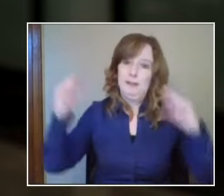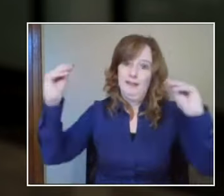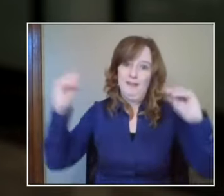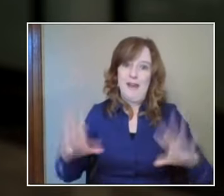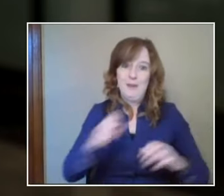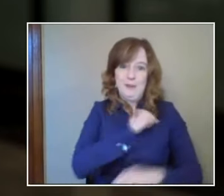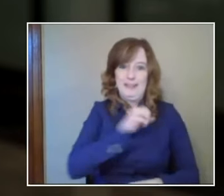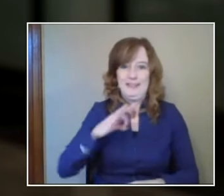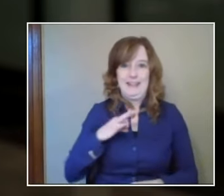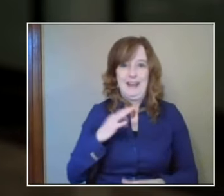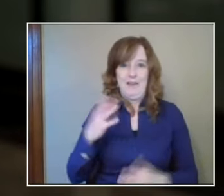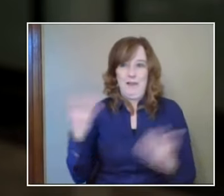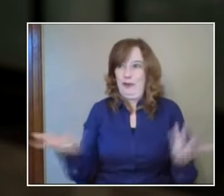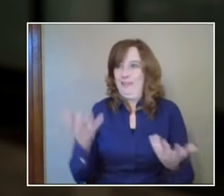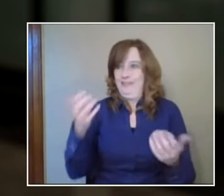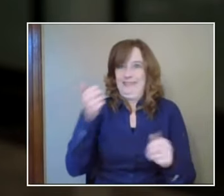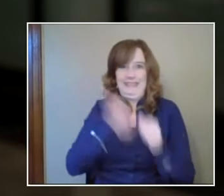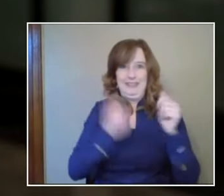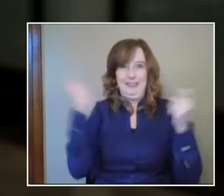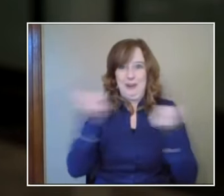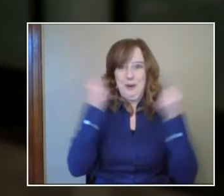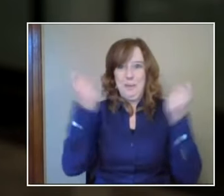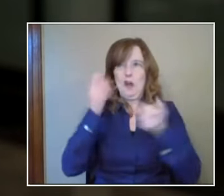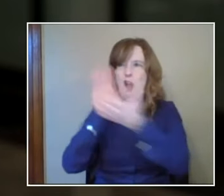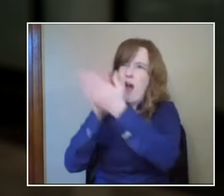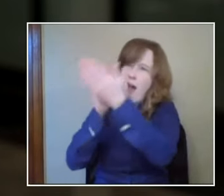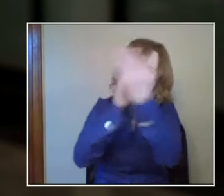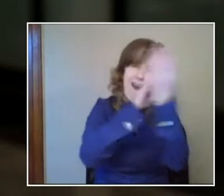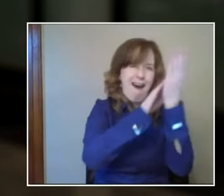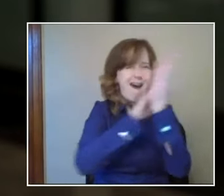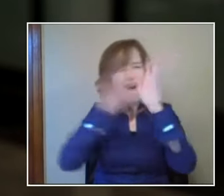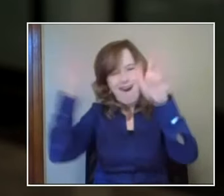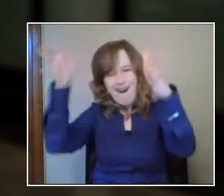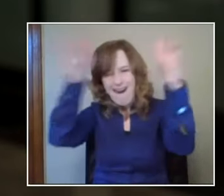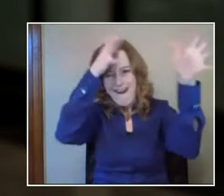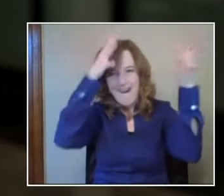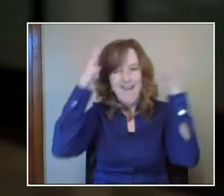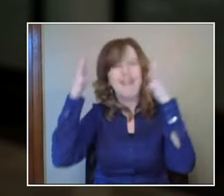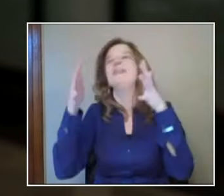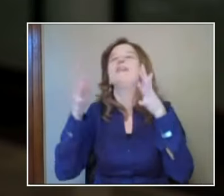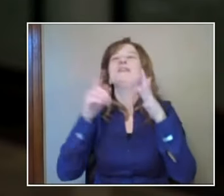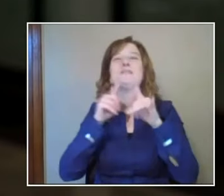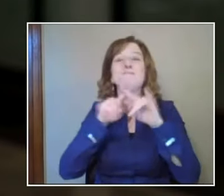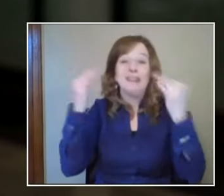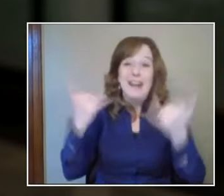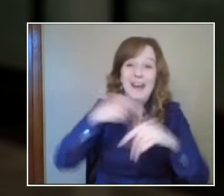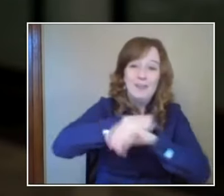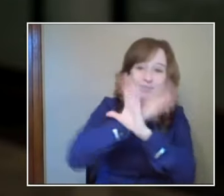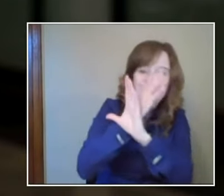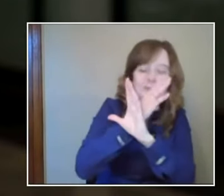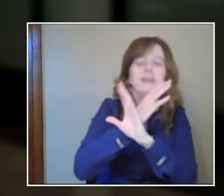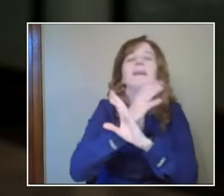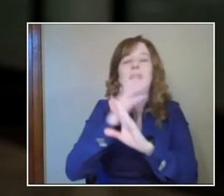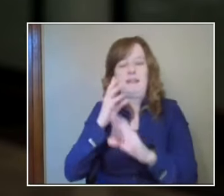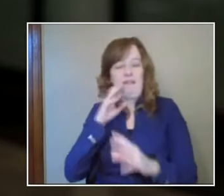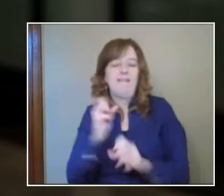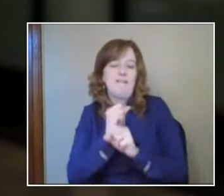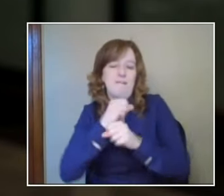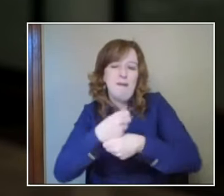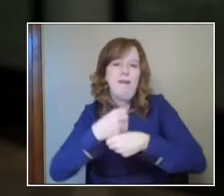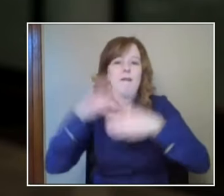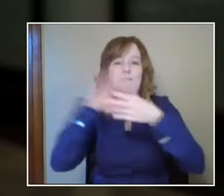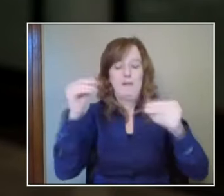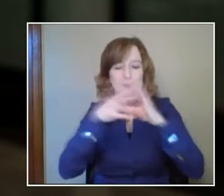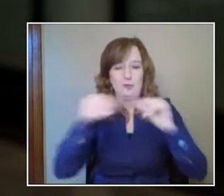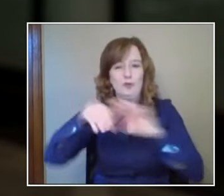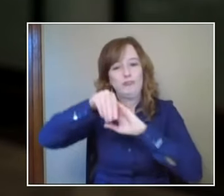loudest at each graduation ceremony, have contributed congratulatory messages that will appear throughout our graduate